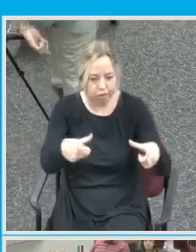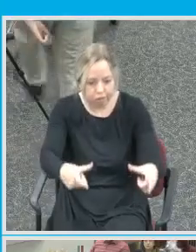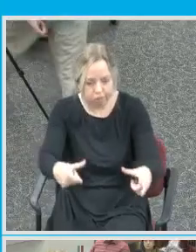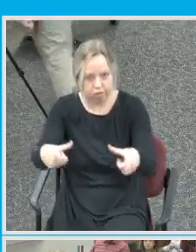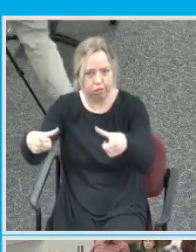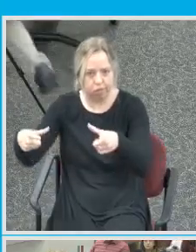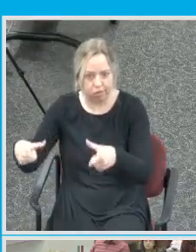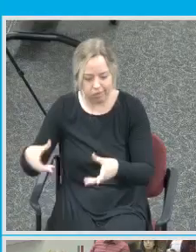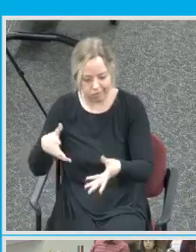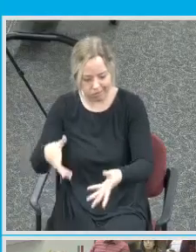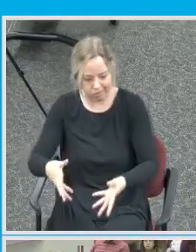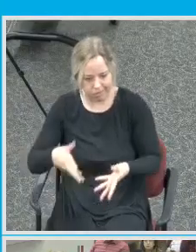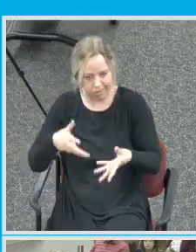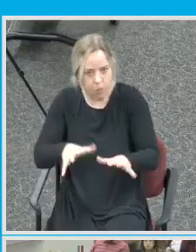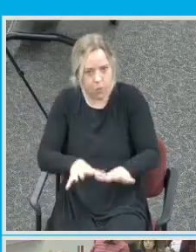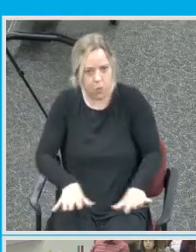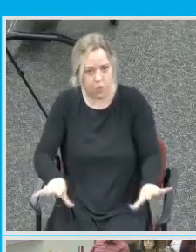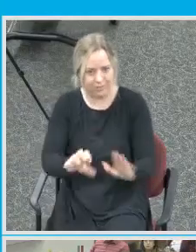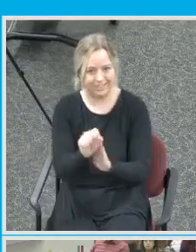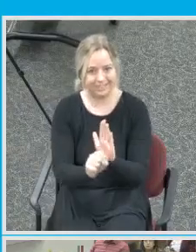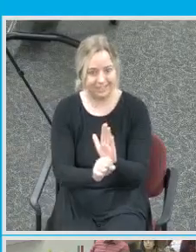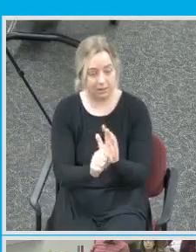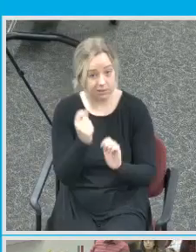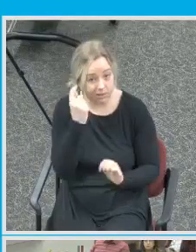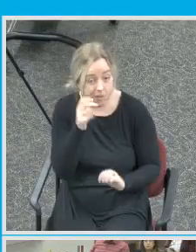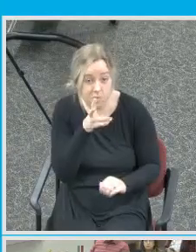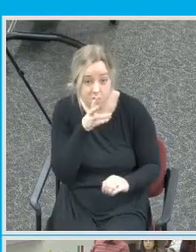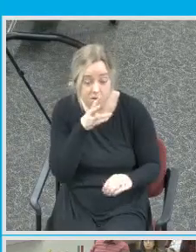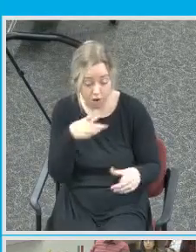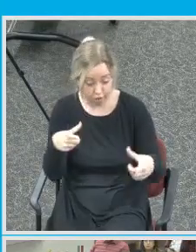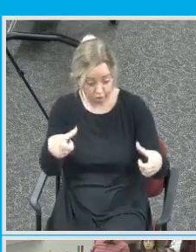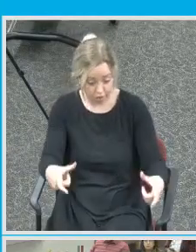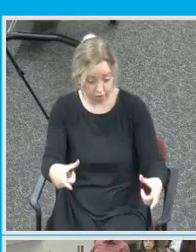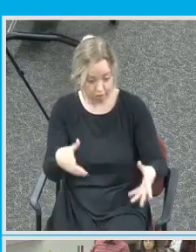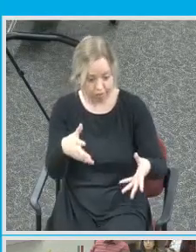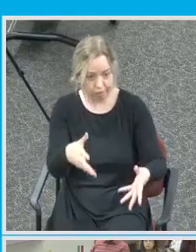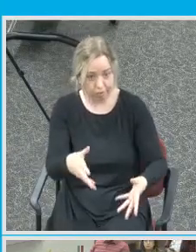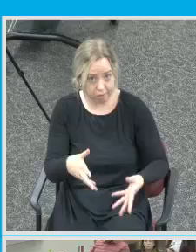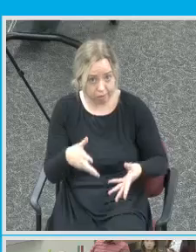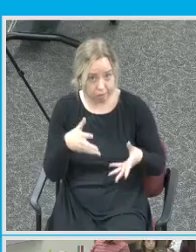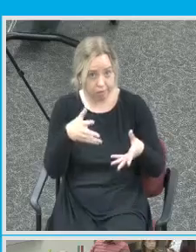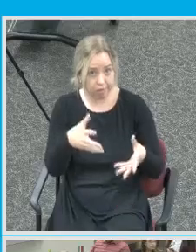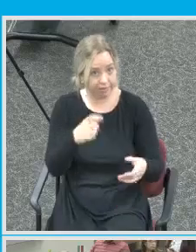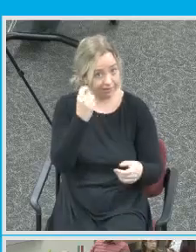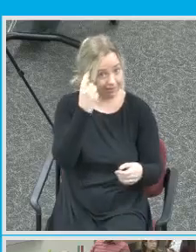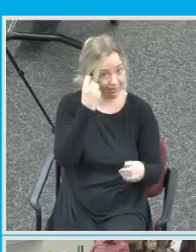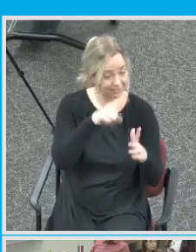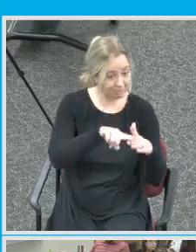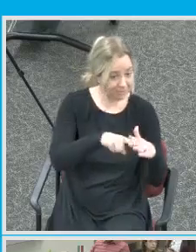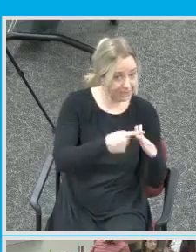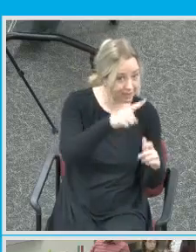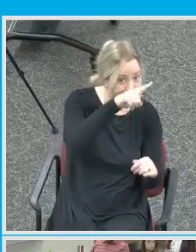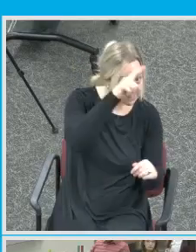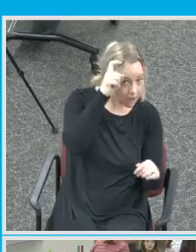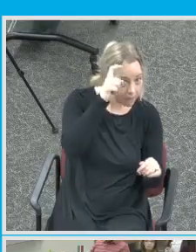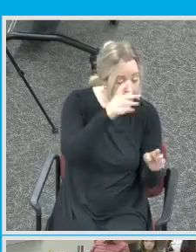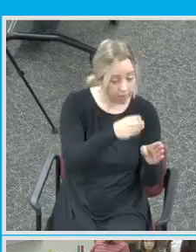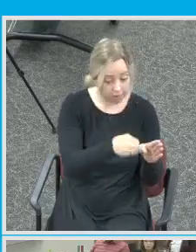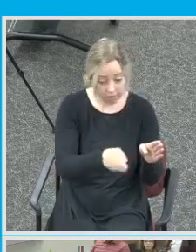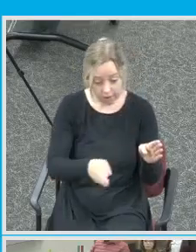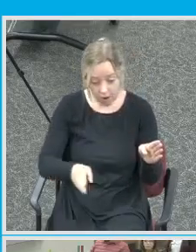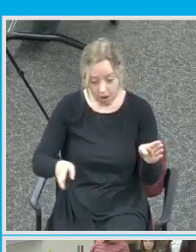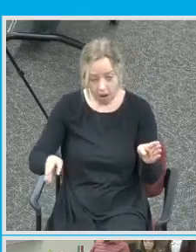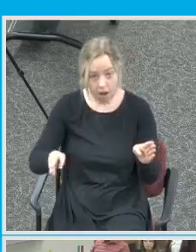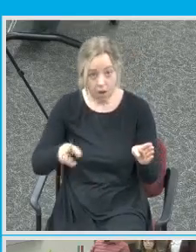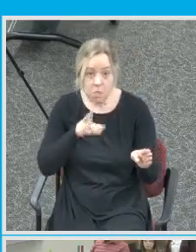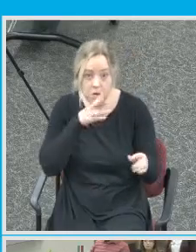state. And when you have pooled water come the beginning of the summer and into July, it is a breeding